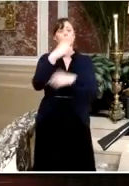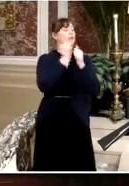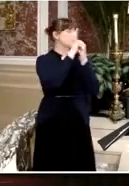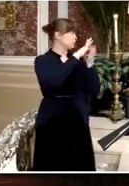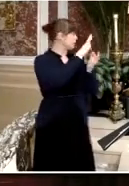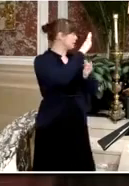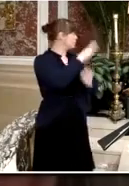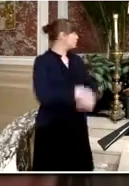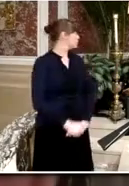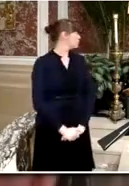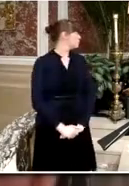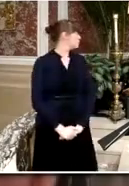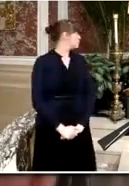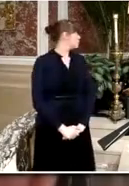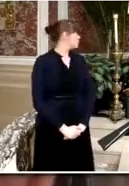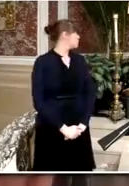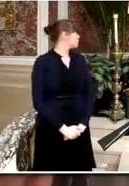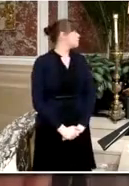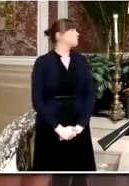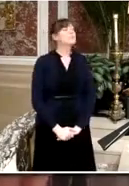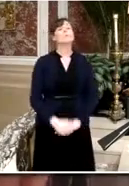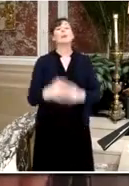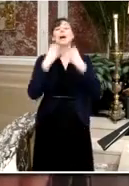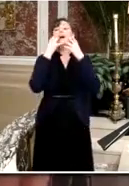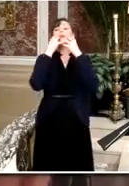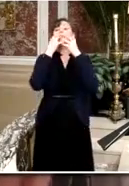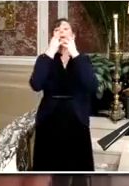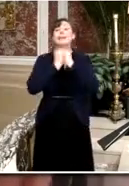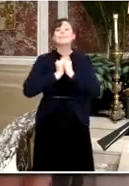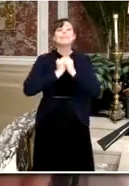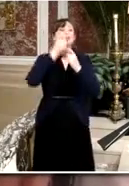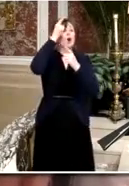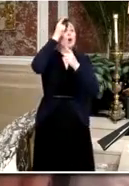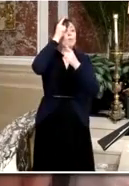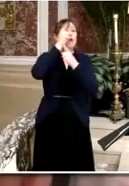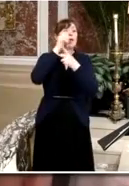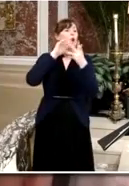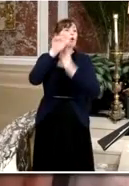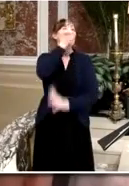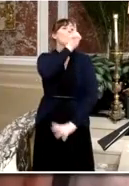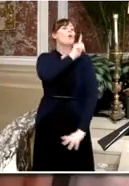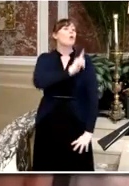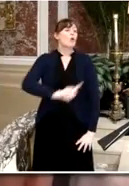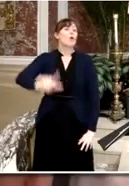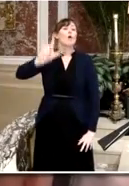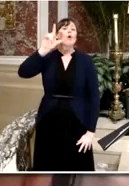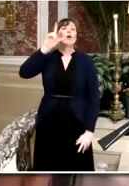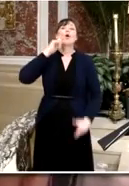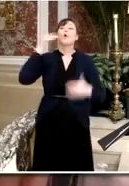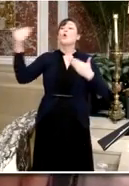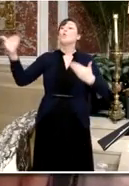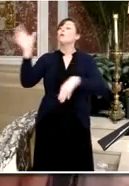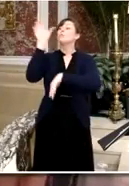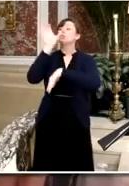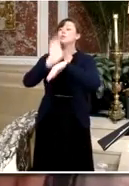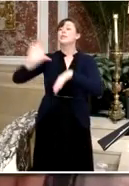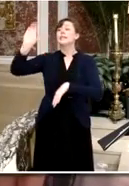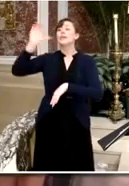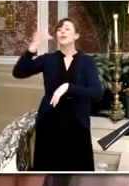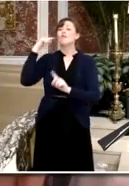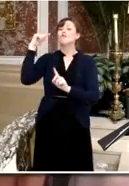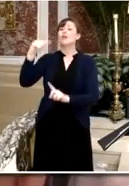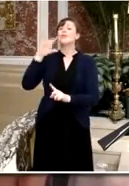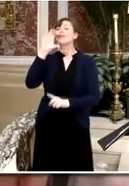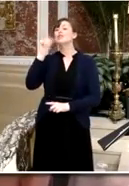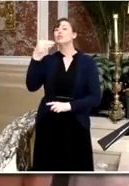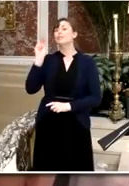with your spirit. My dearest brothers in the Lord, welcome to our cathedral for this Chrism